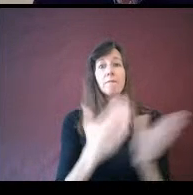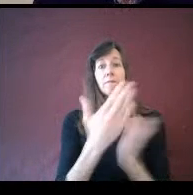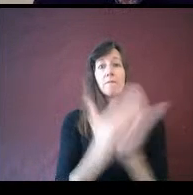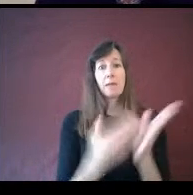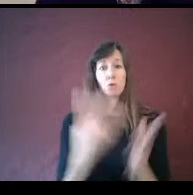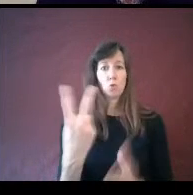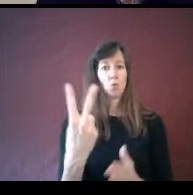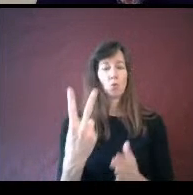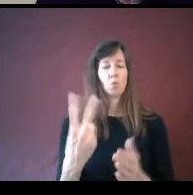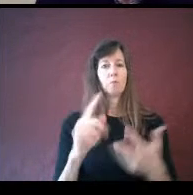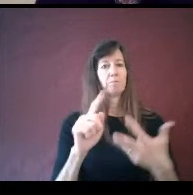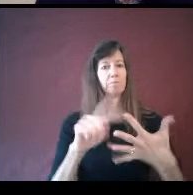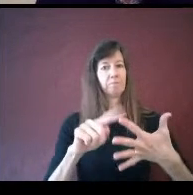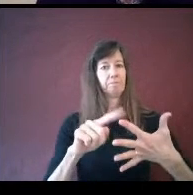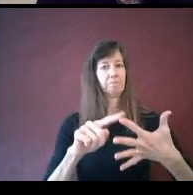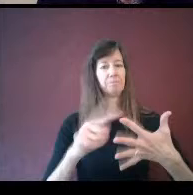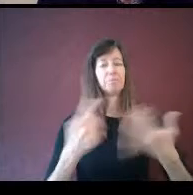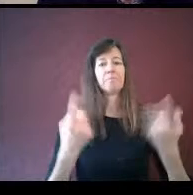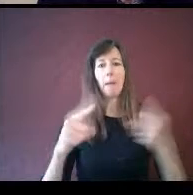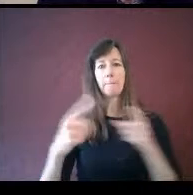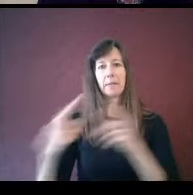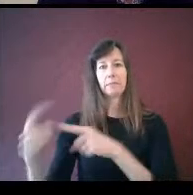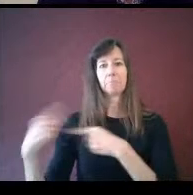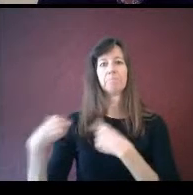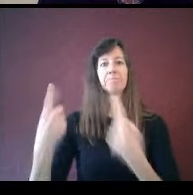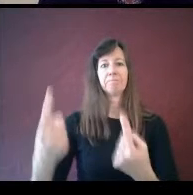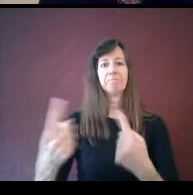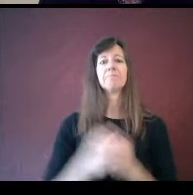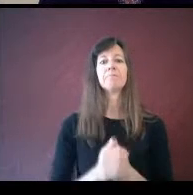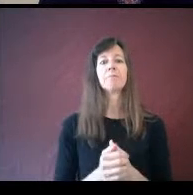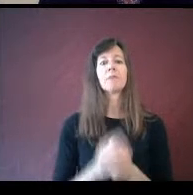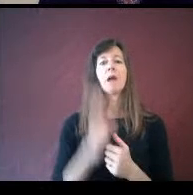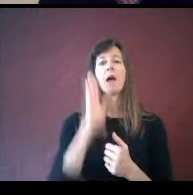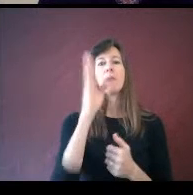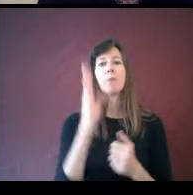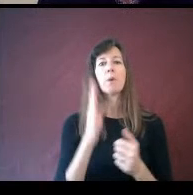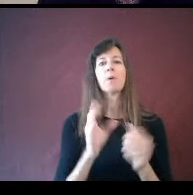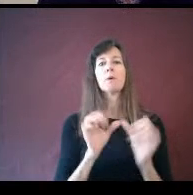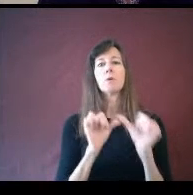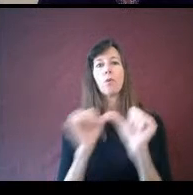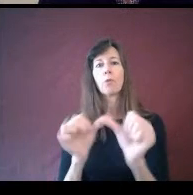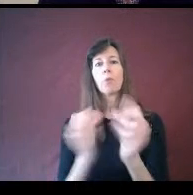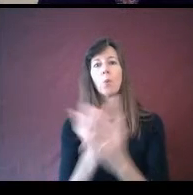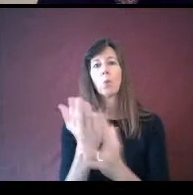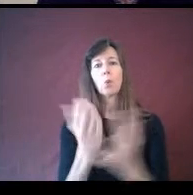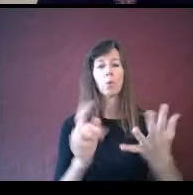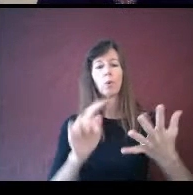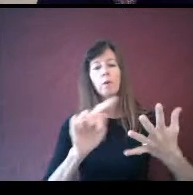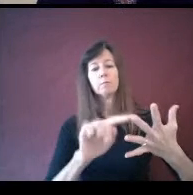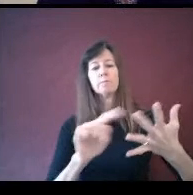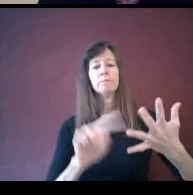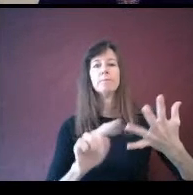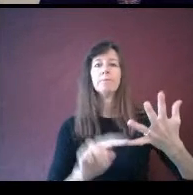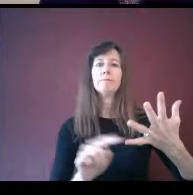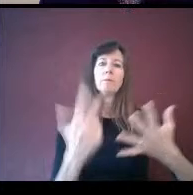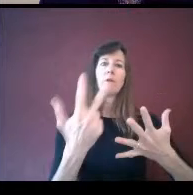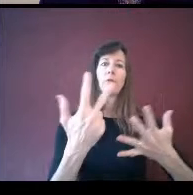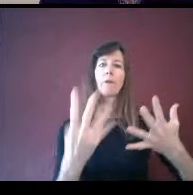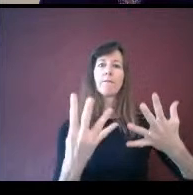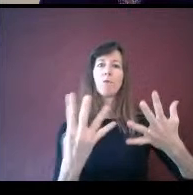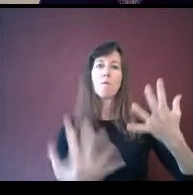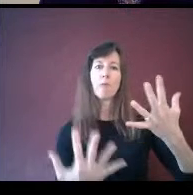And then, as you can see, we'll move through 3, 4, and 5 based on other risk factors, age, and